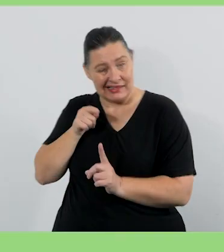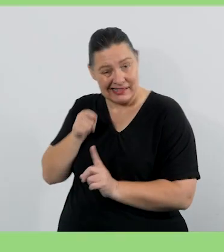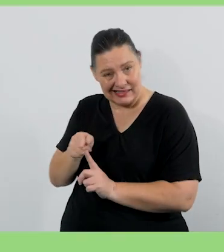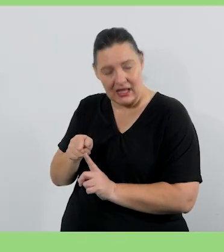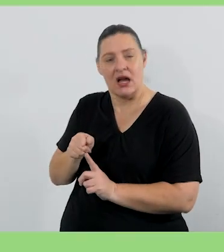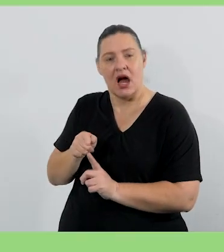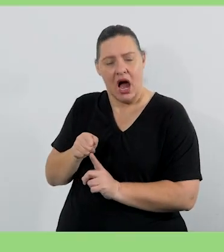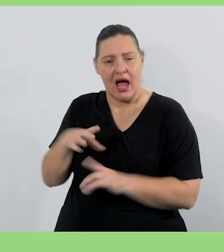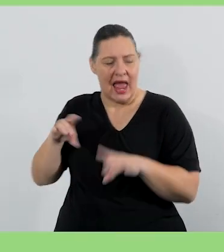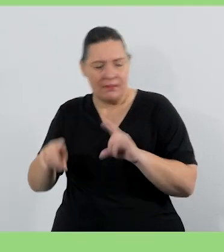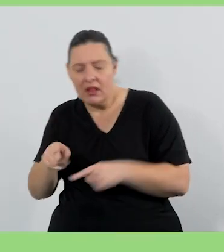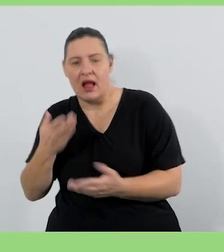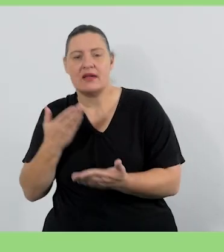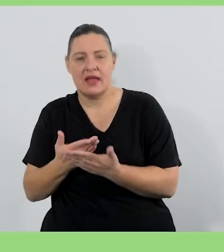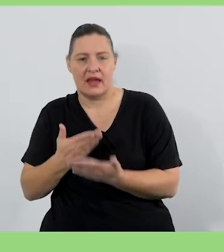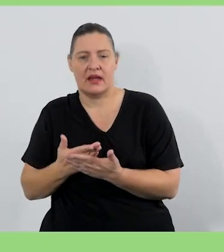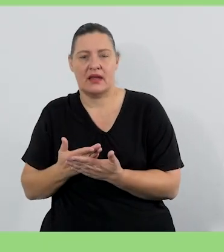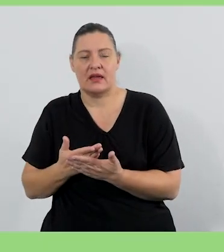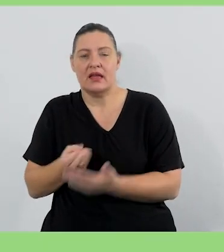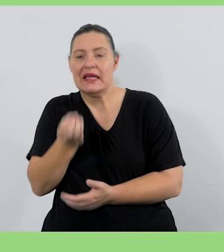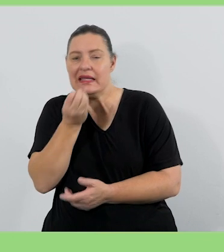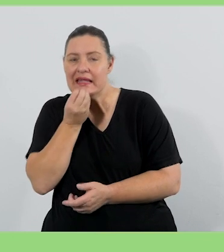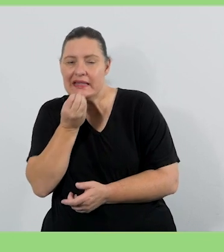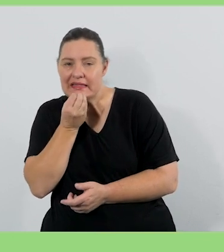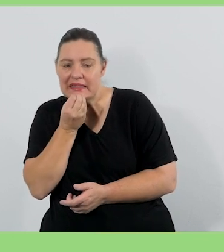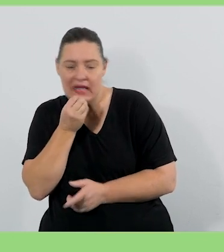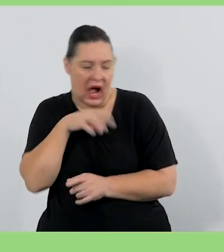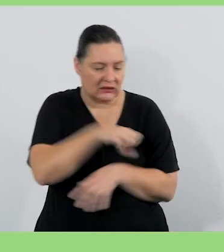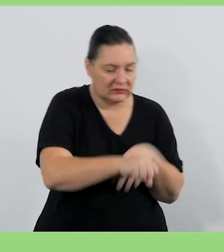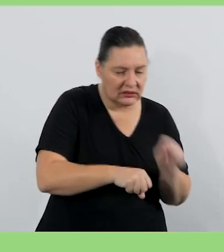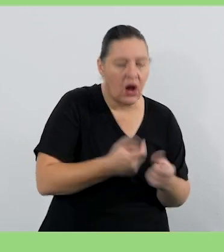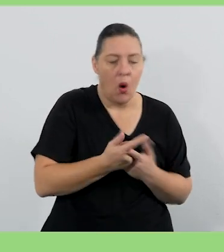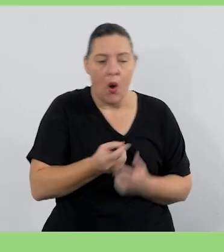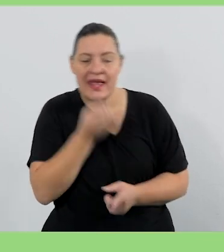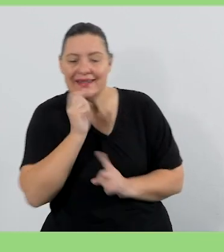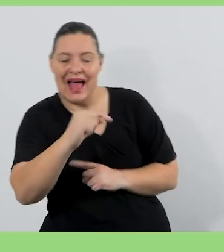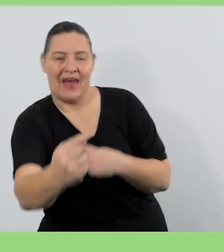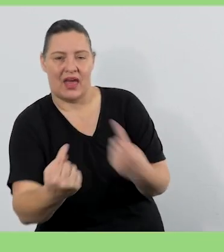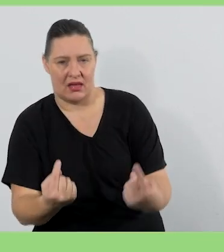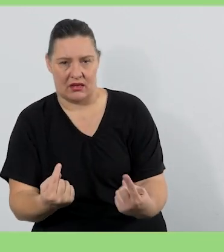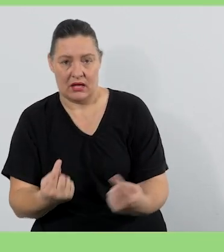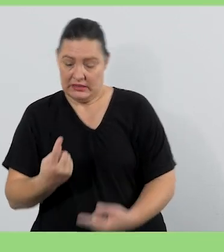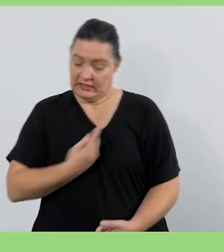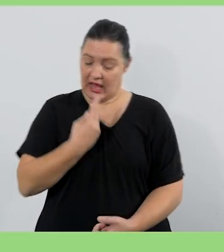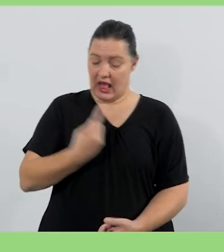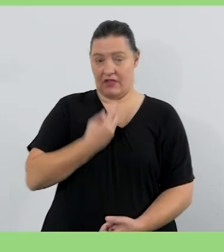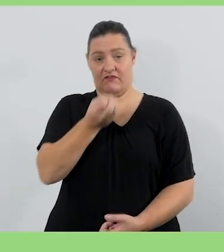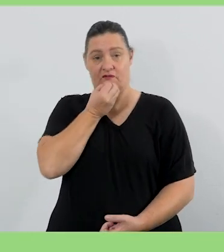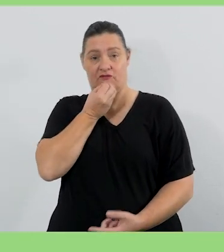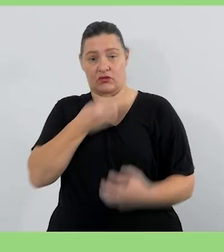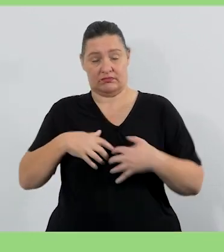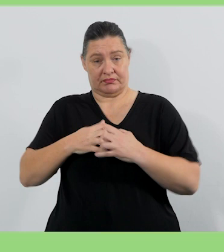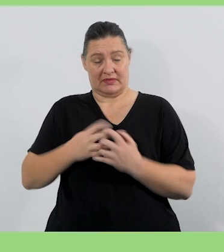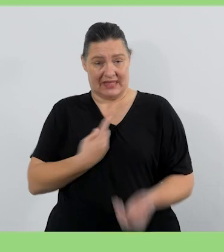consumers are organisms that only eat or have the ability to consume, but they